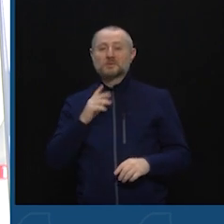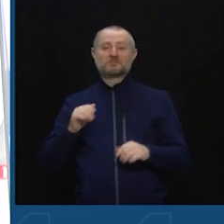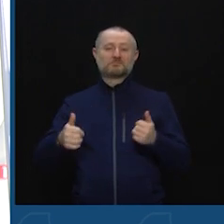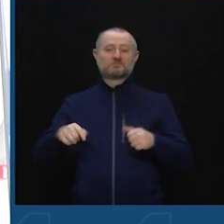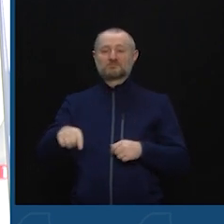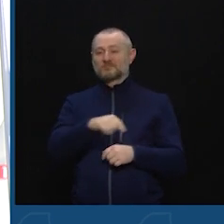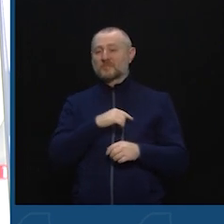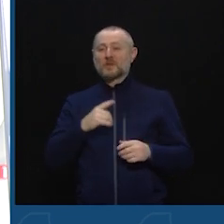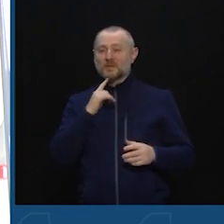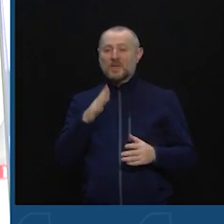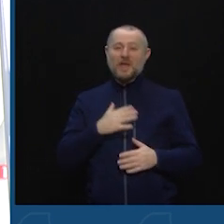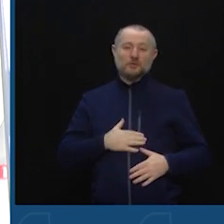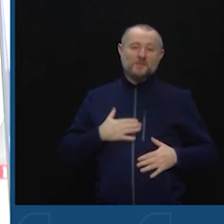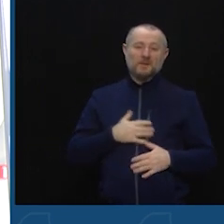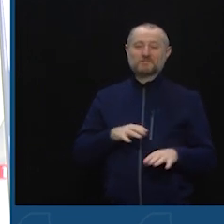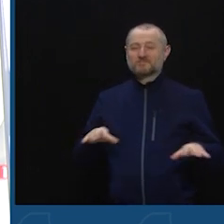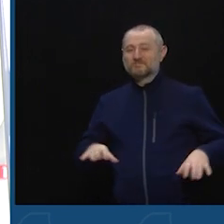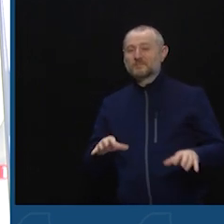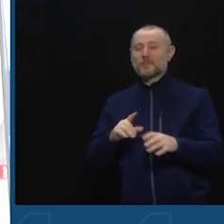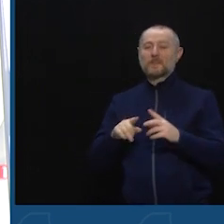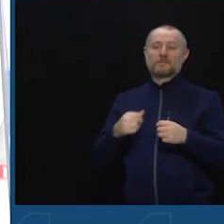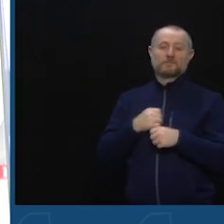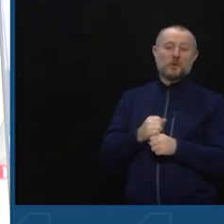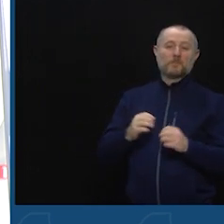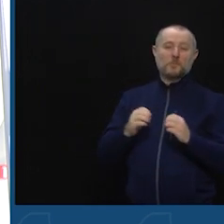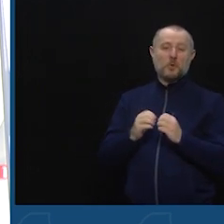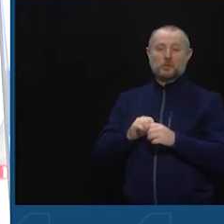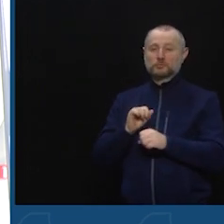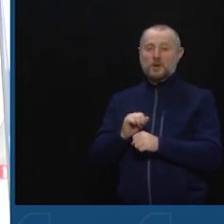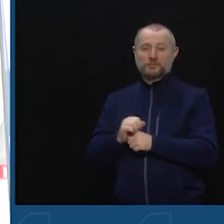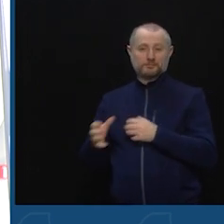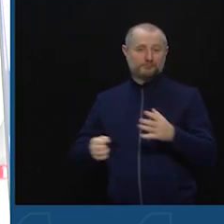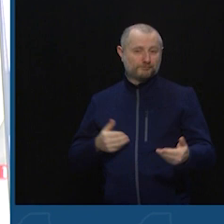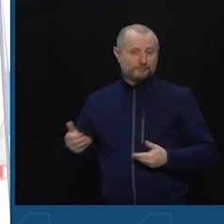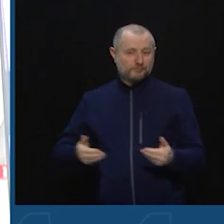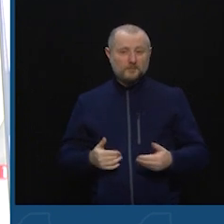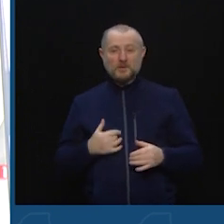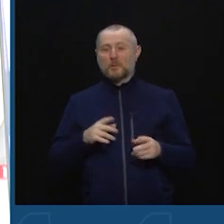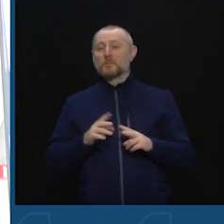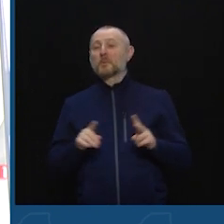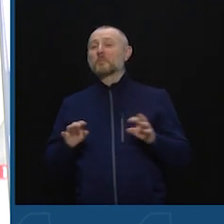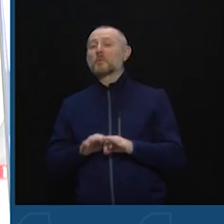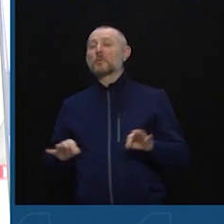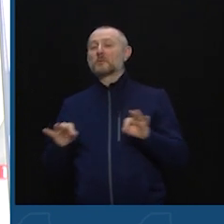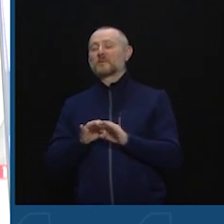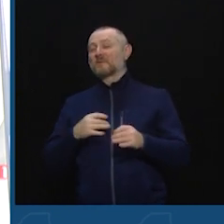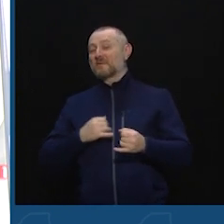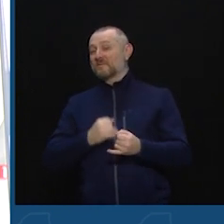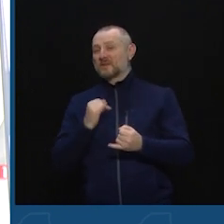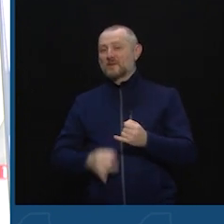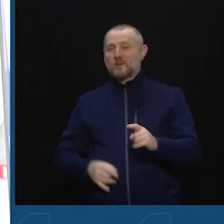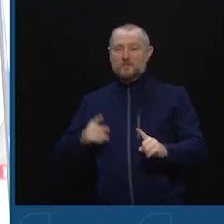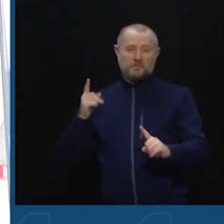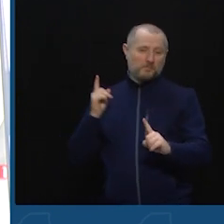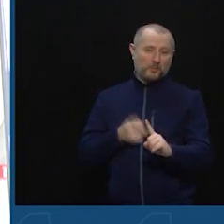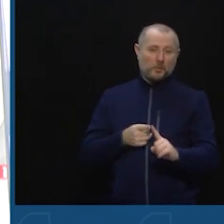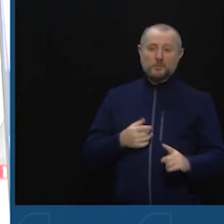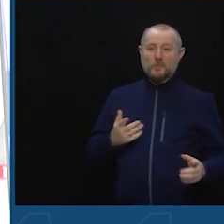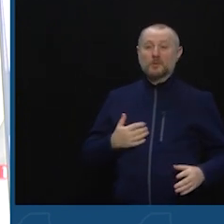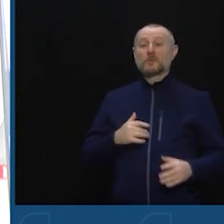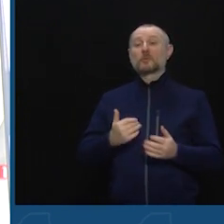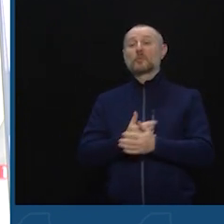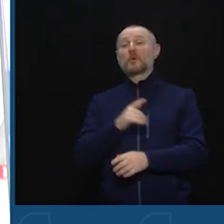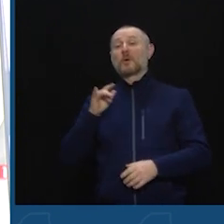jobs. But there's a key and very important final point I want to make. The new LaGuardia Airport has